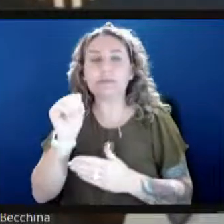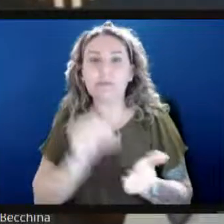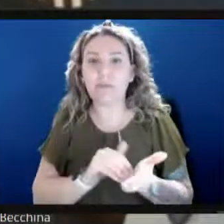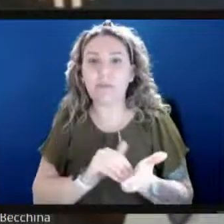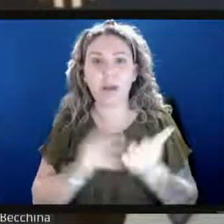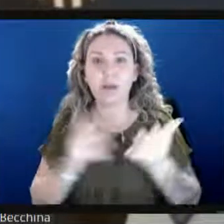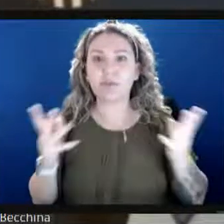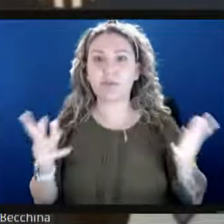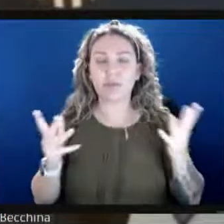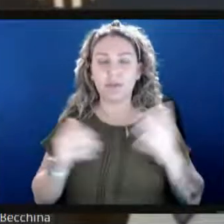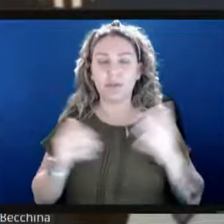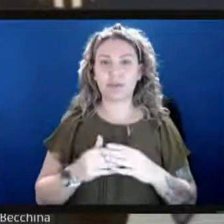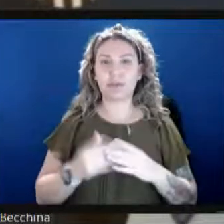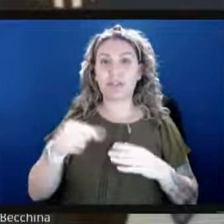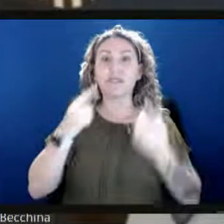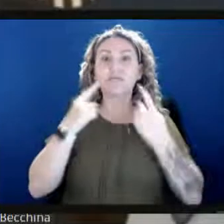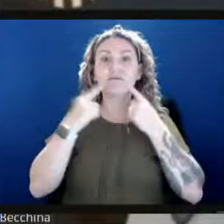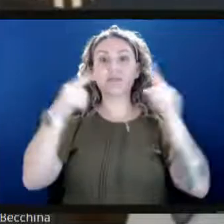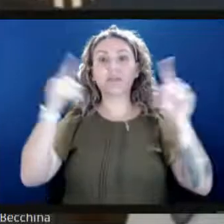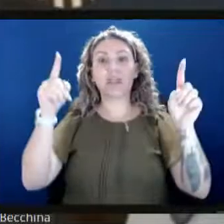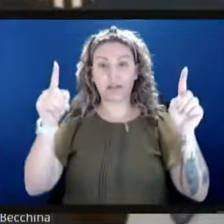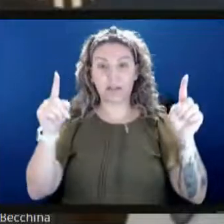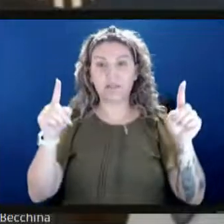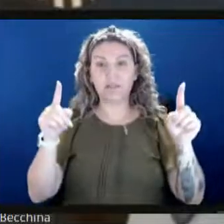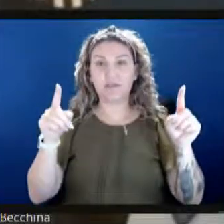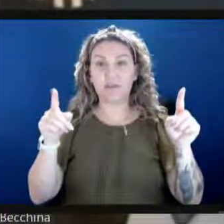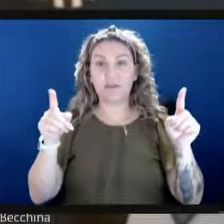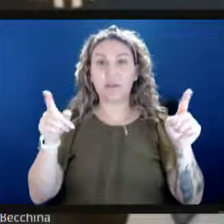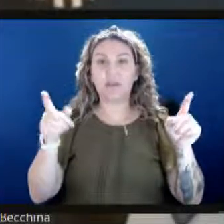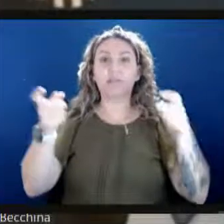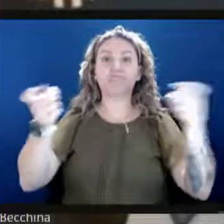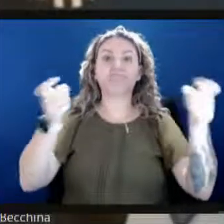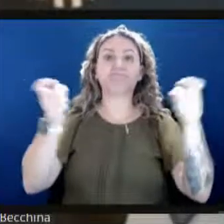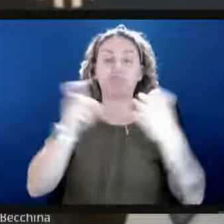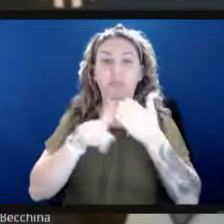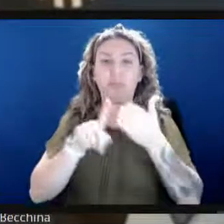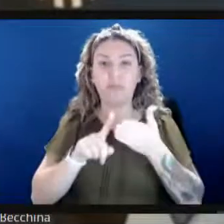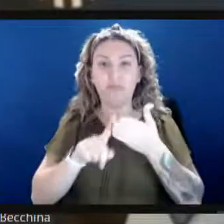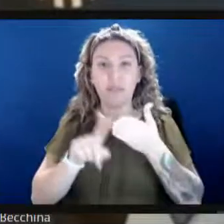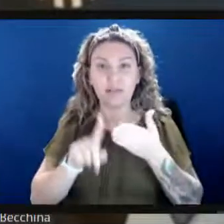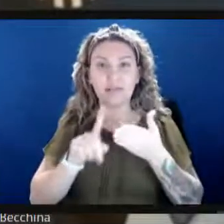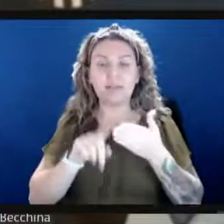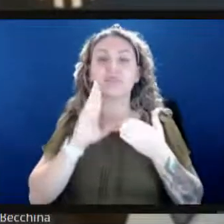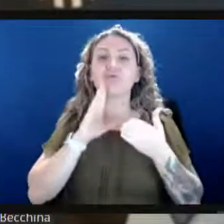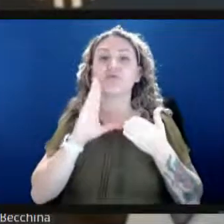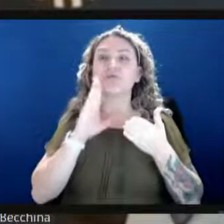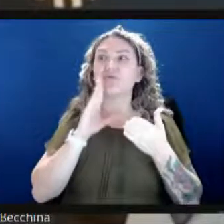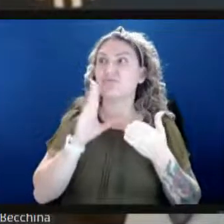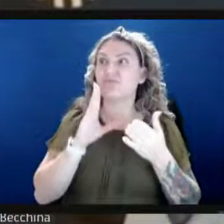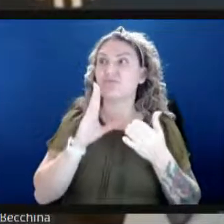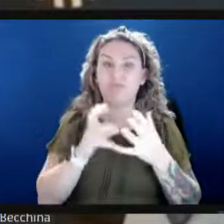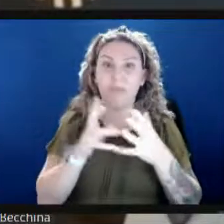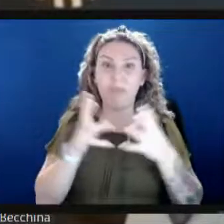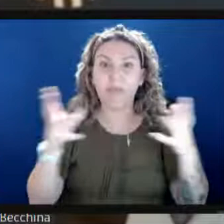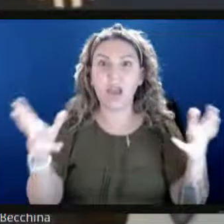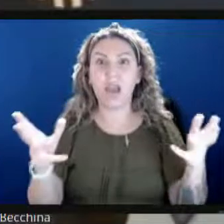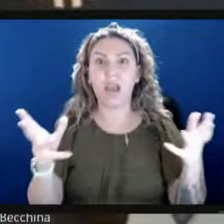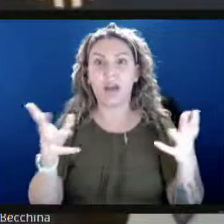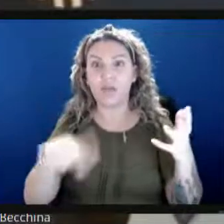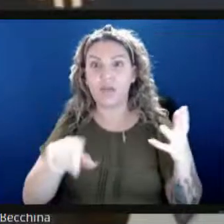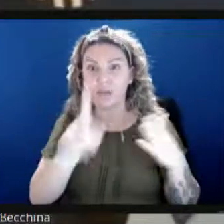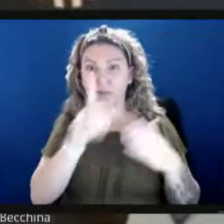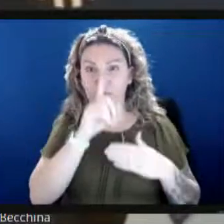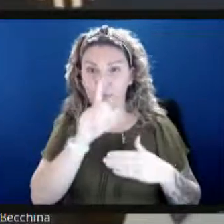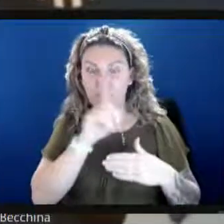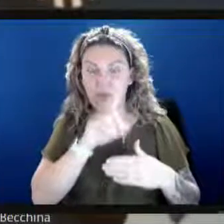They have successfully conducted investigations involving tens or even hundreds of thousands of these fake pills. And so